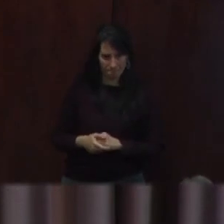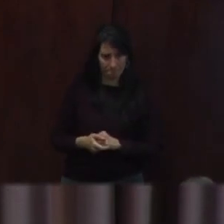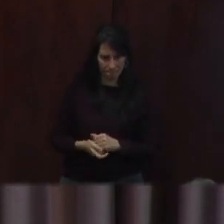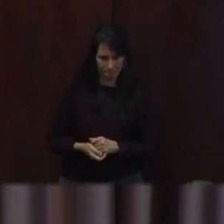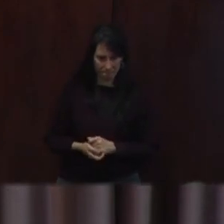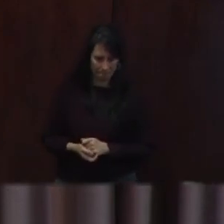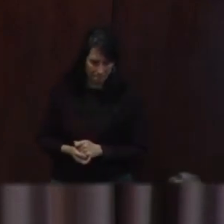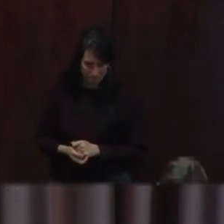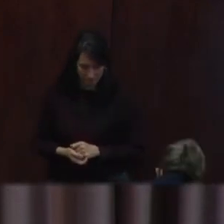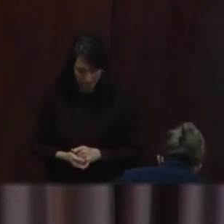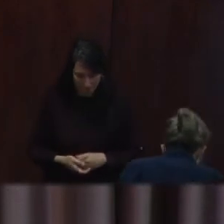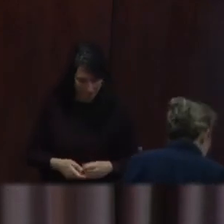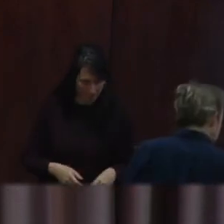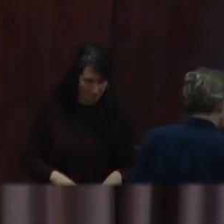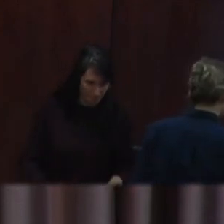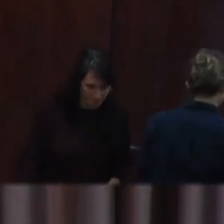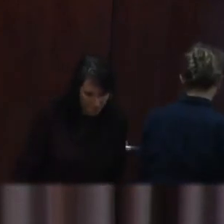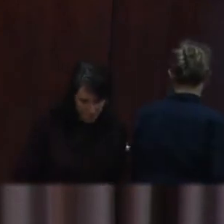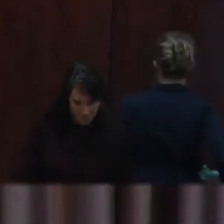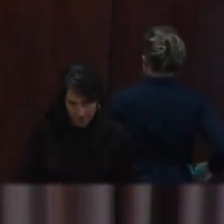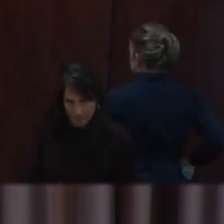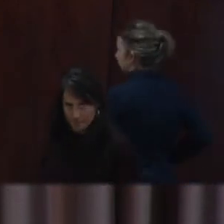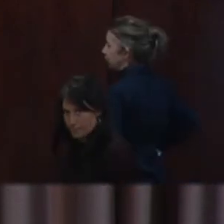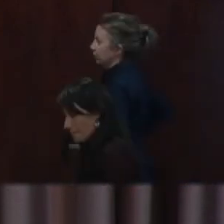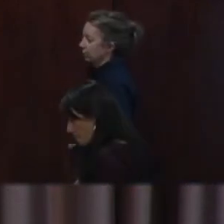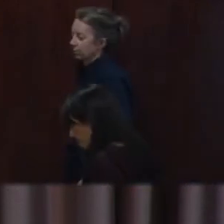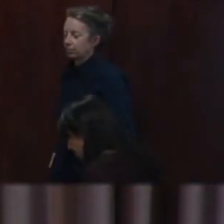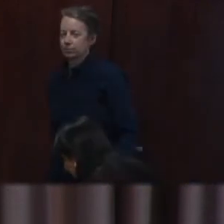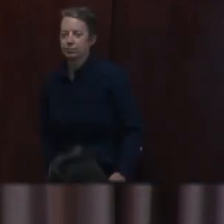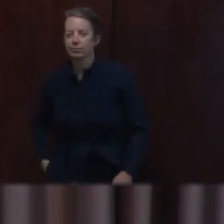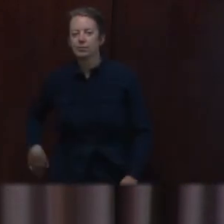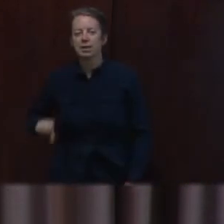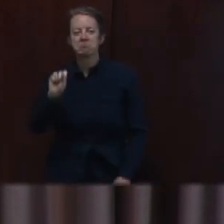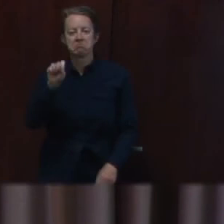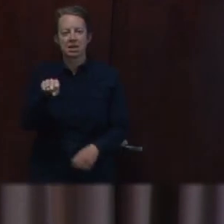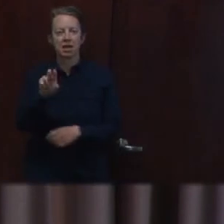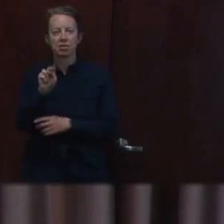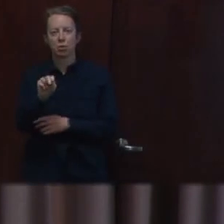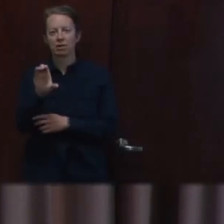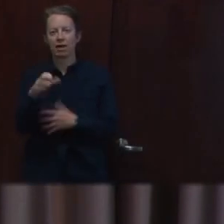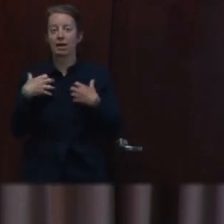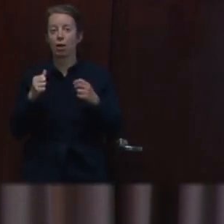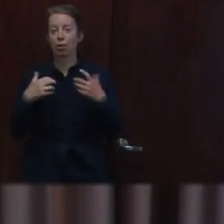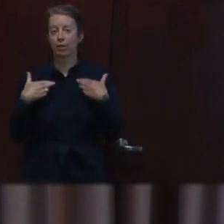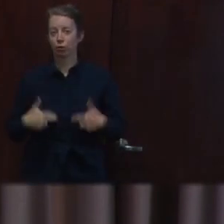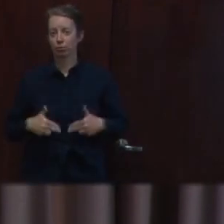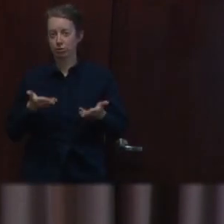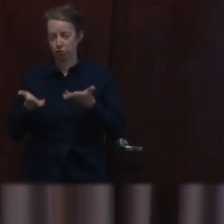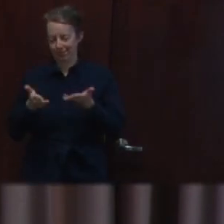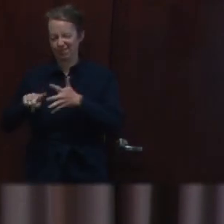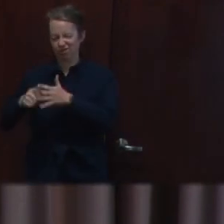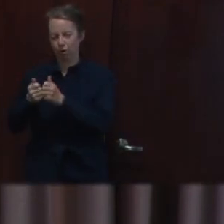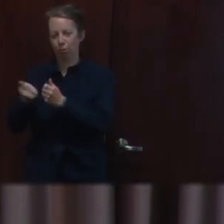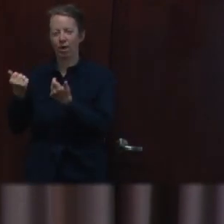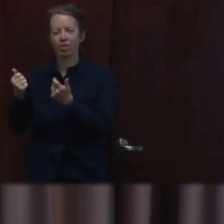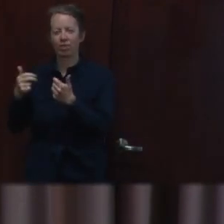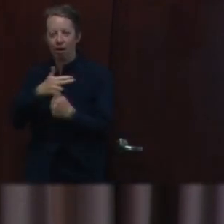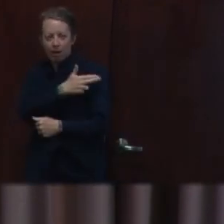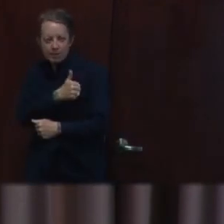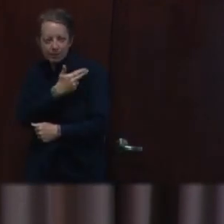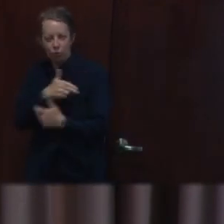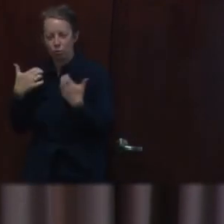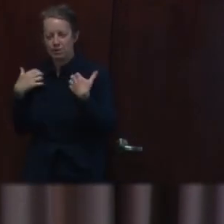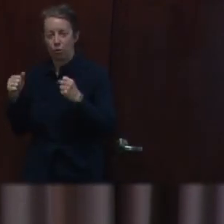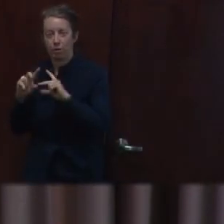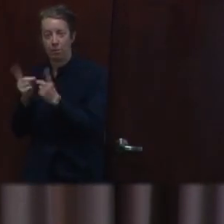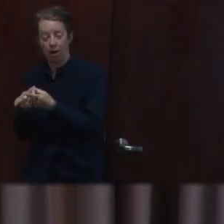the North Carolina Department of Health and Human Services plan, they started with hospitals and health departments, and then the next wave is